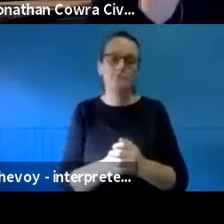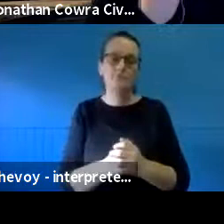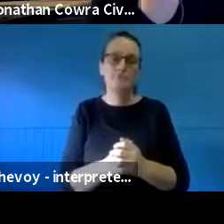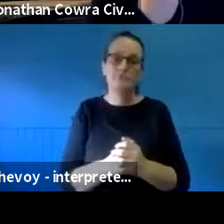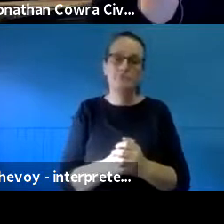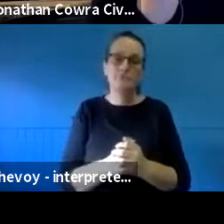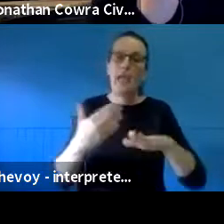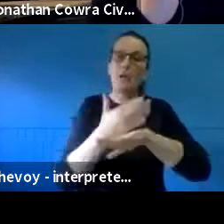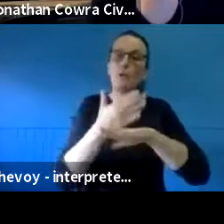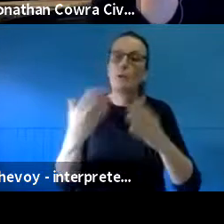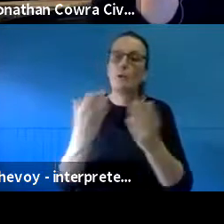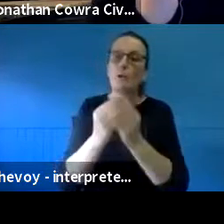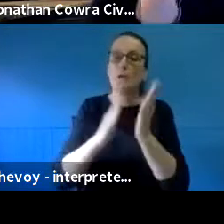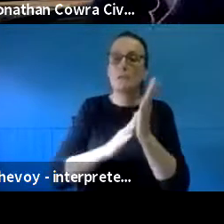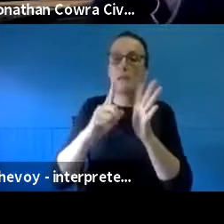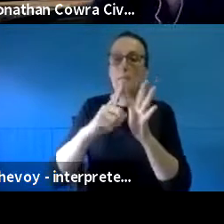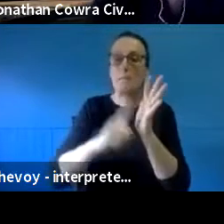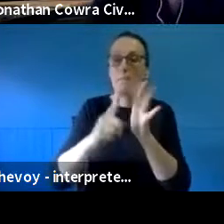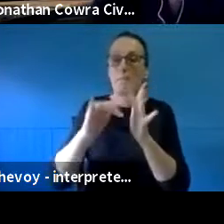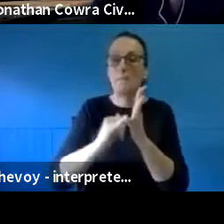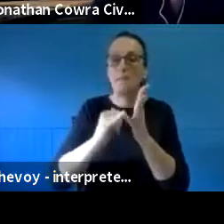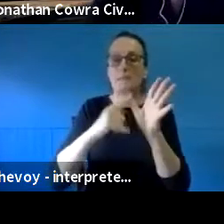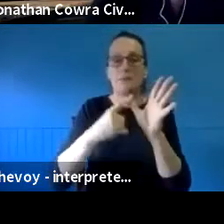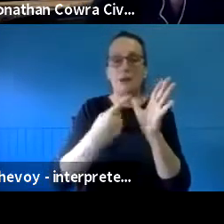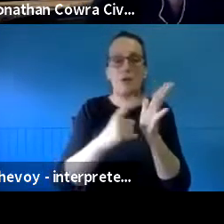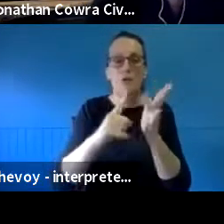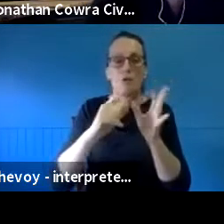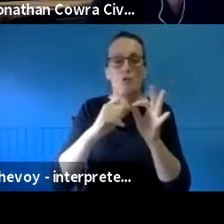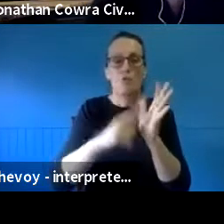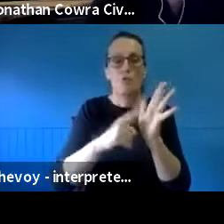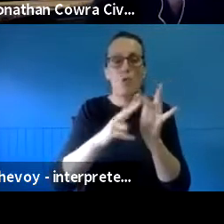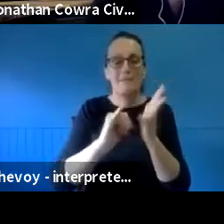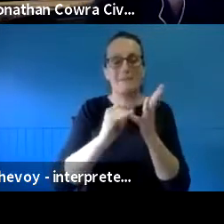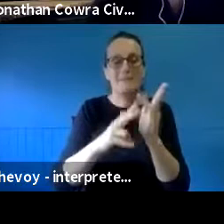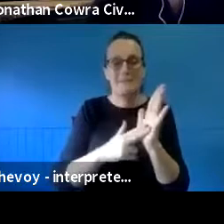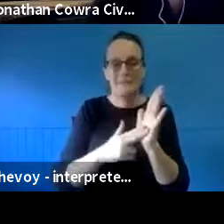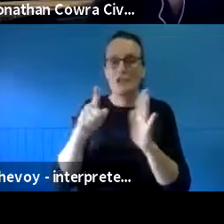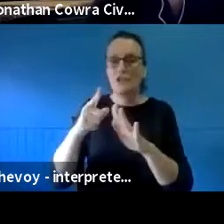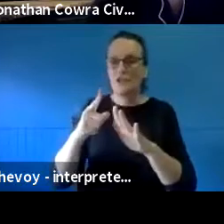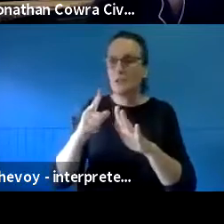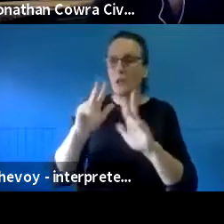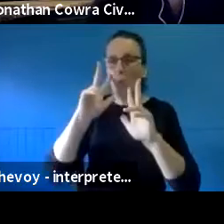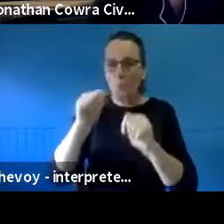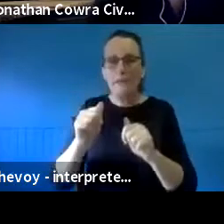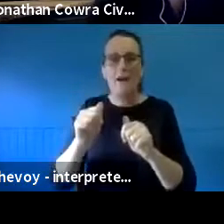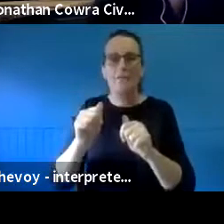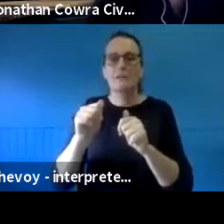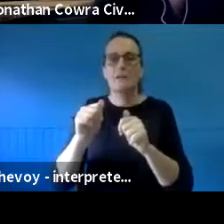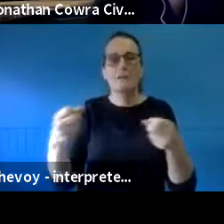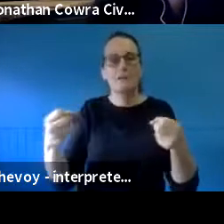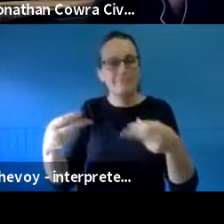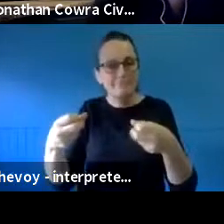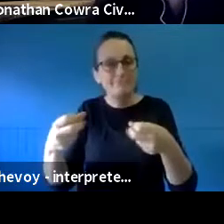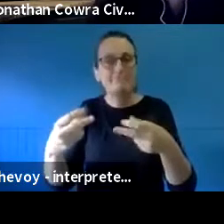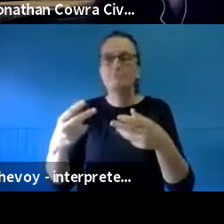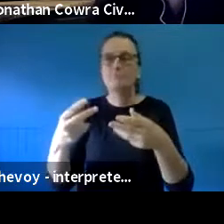Melissa Robinson from Arts Nexus, who looked after our team of artist closed captioners. So we worked with a